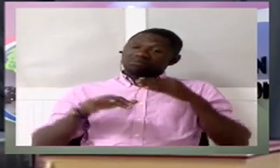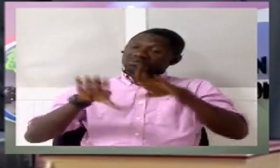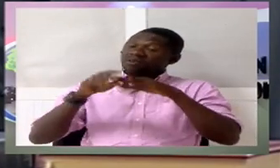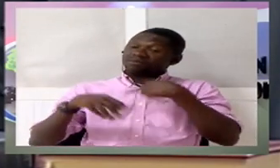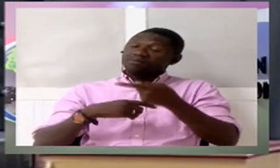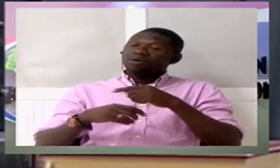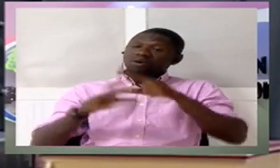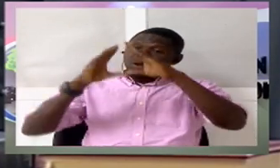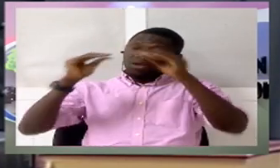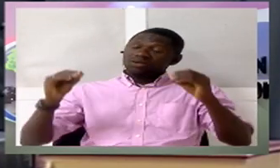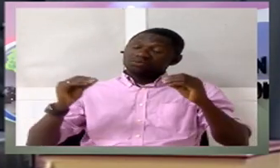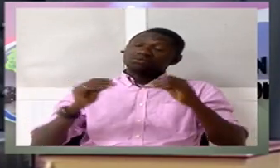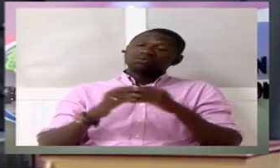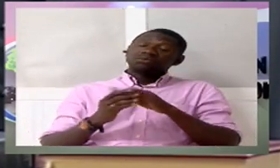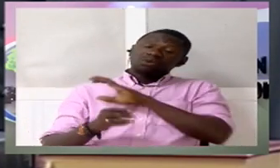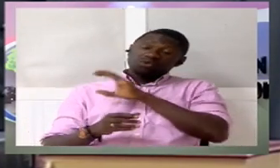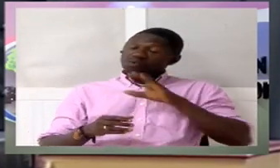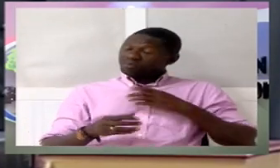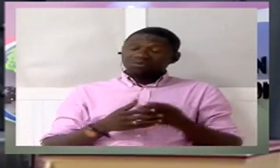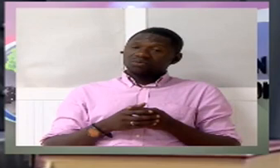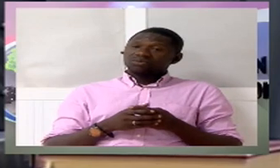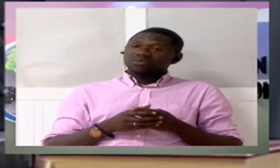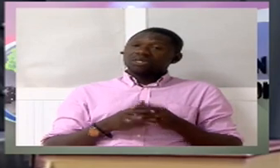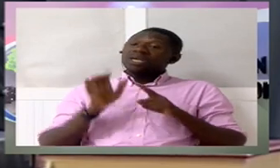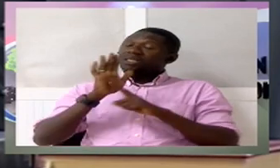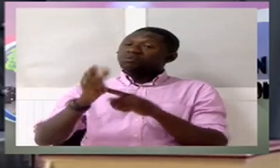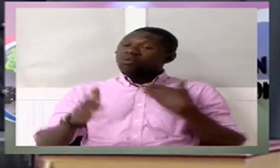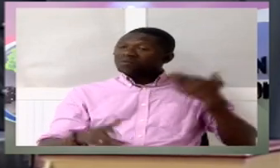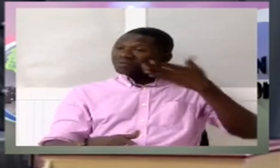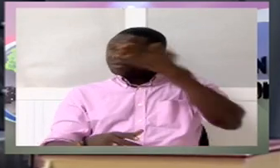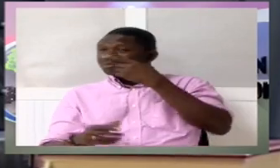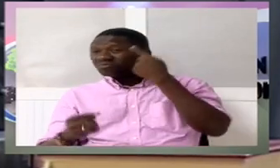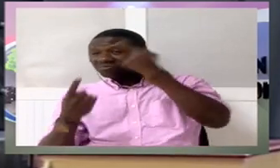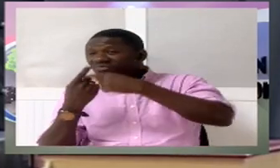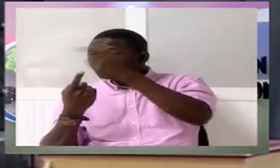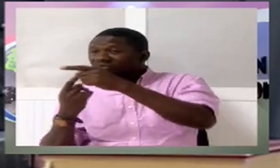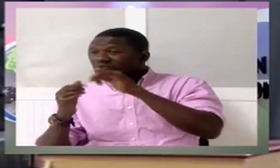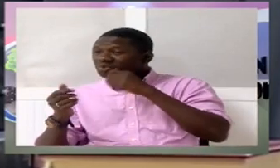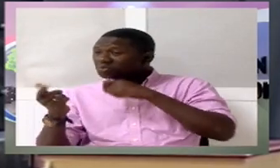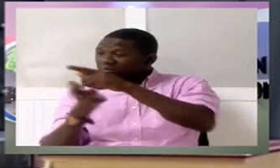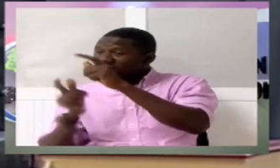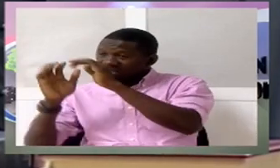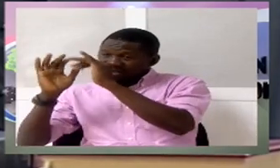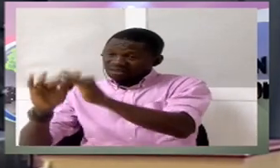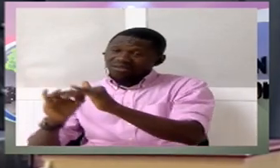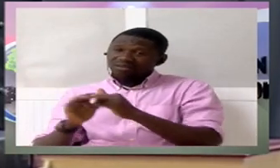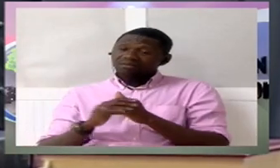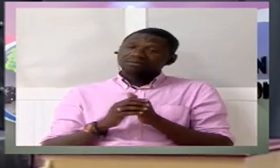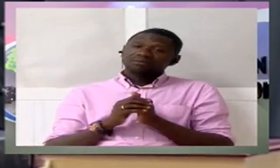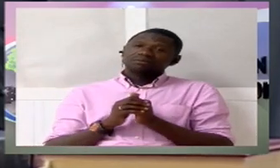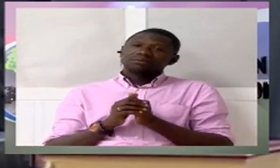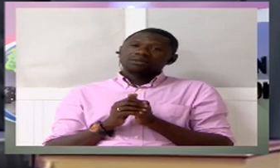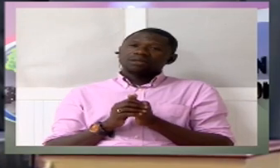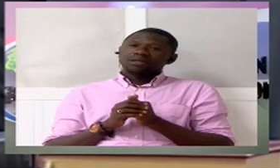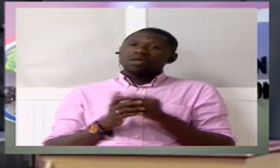Indara bunyinola. And wherever we went to look for a house, ni along control mu Baba Job la